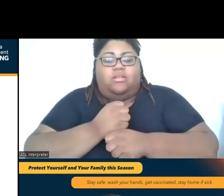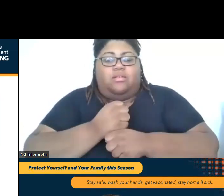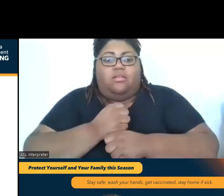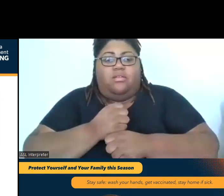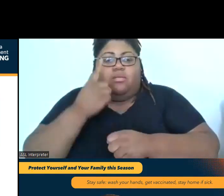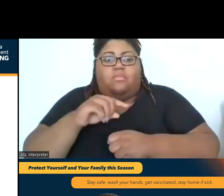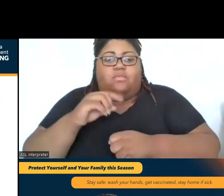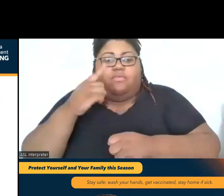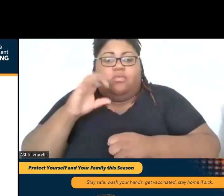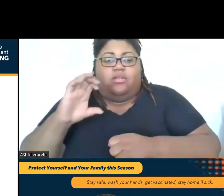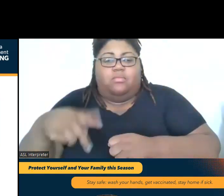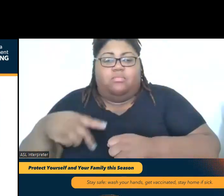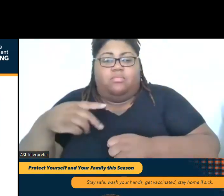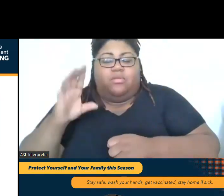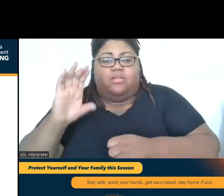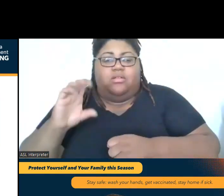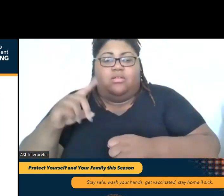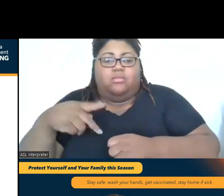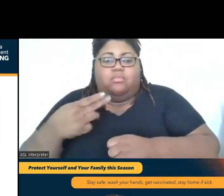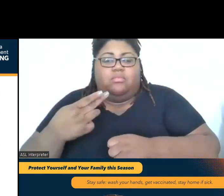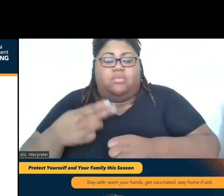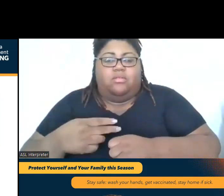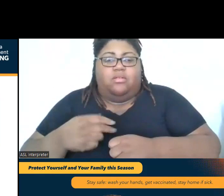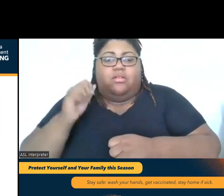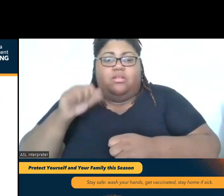treatment toolkit, you can find it on the